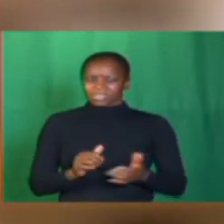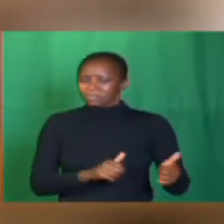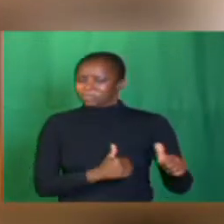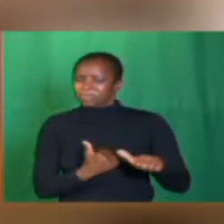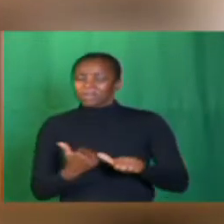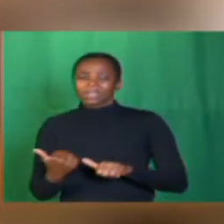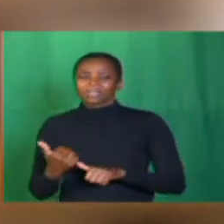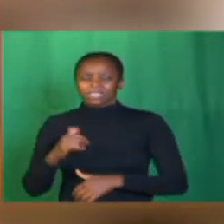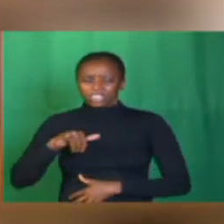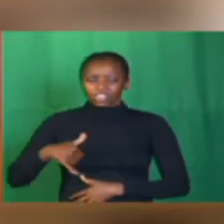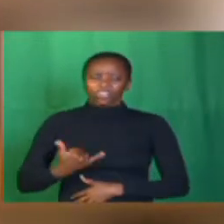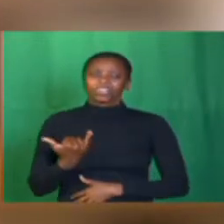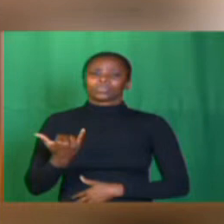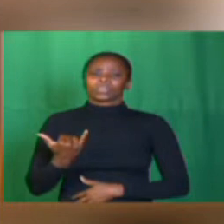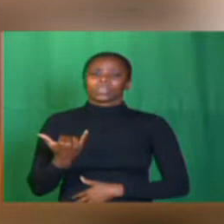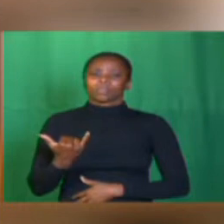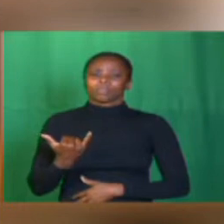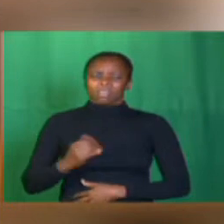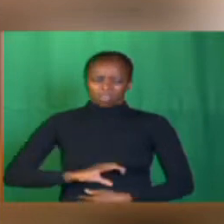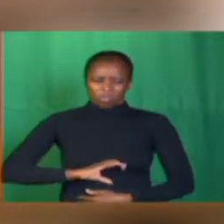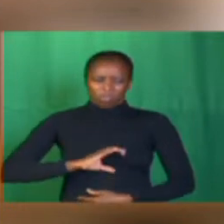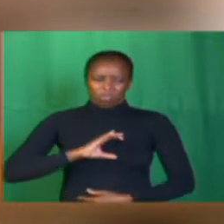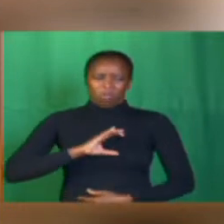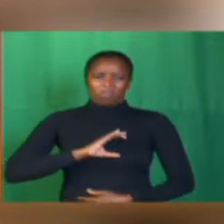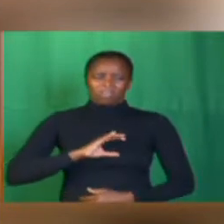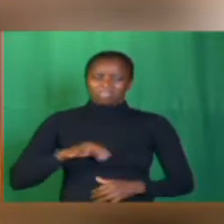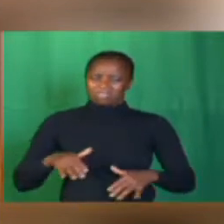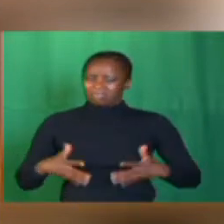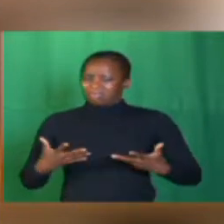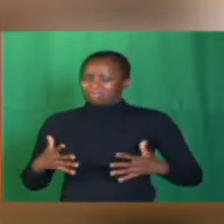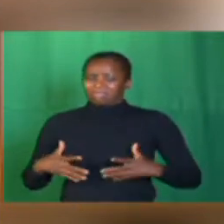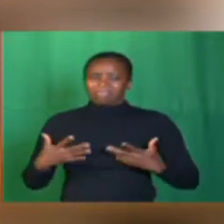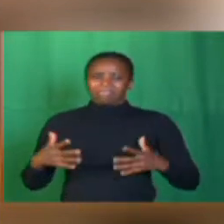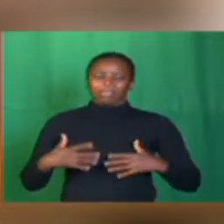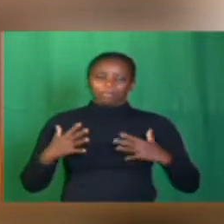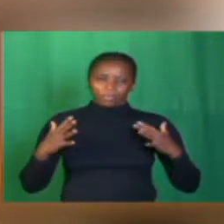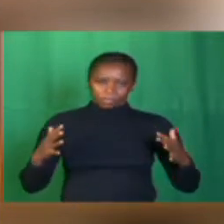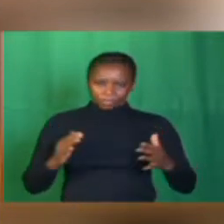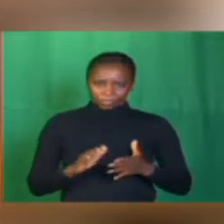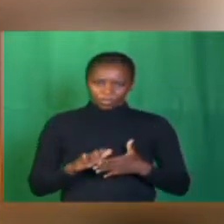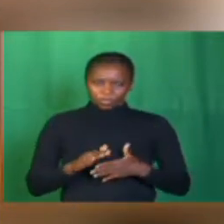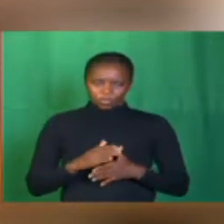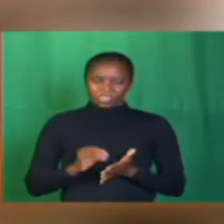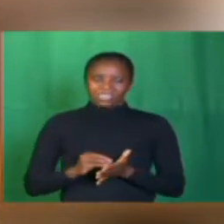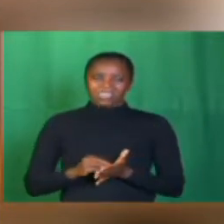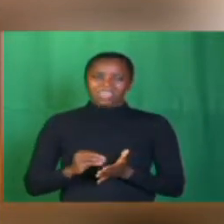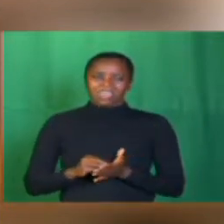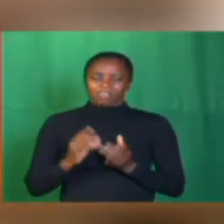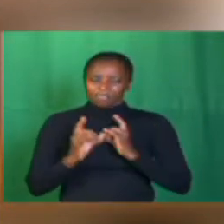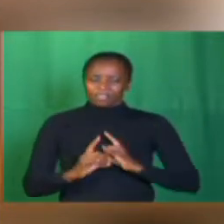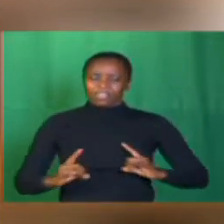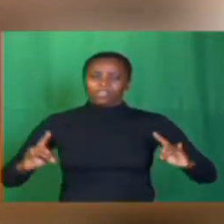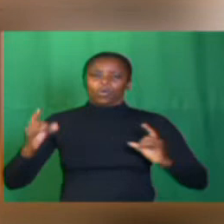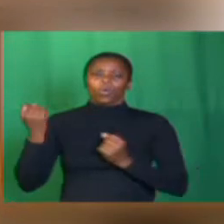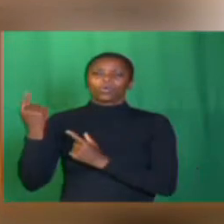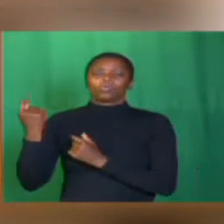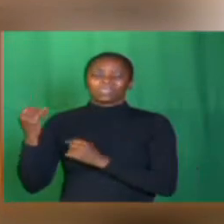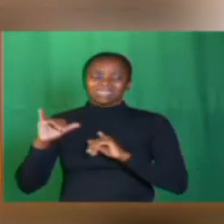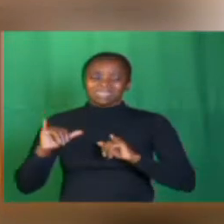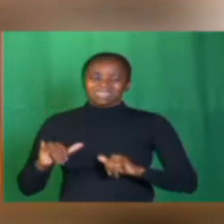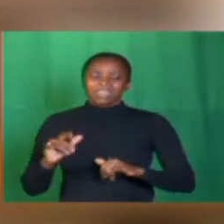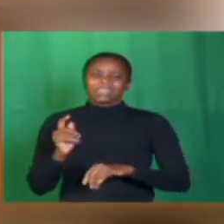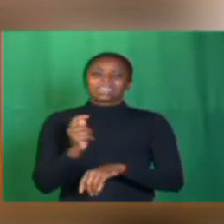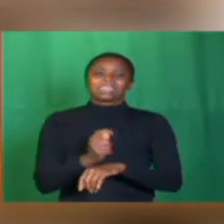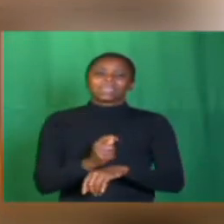so much confidence in the promise of the Holy Spirit. They went to stay in the temple as